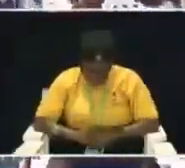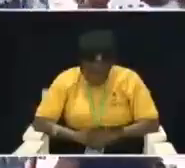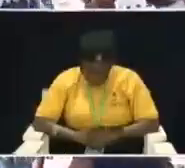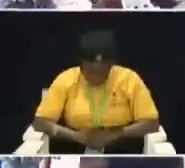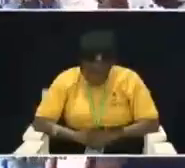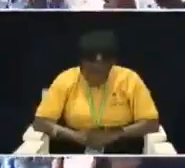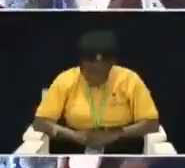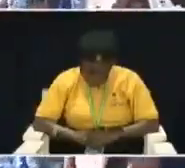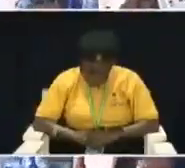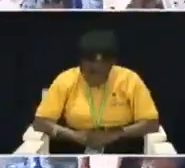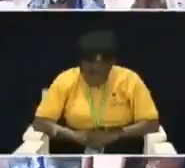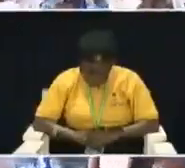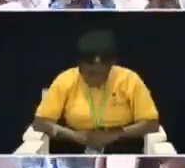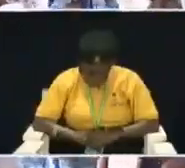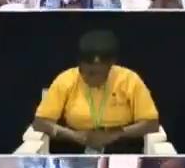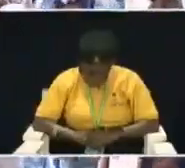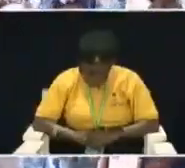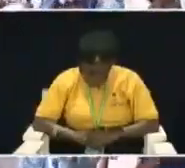Hallelujah.